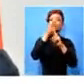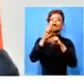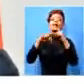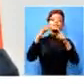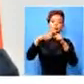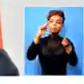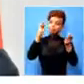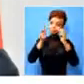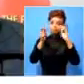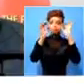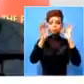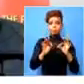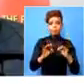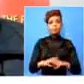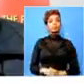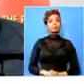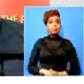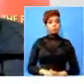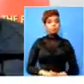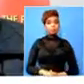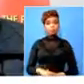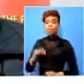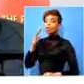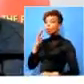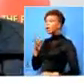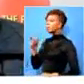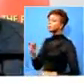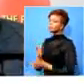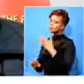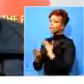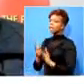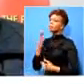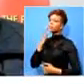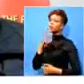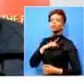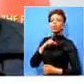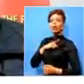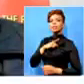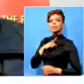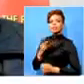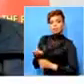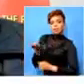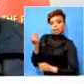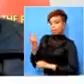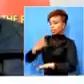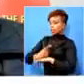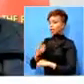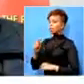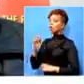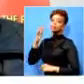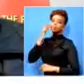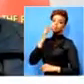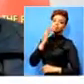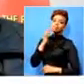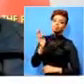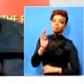change. But when is that going to happen? Dr. Blade Nzimande yesterday during that address spoke about the plague